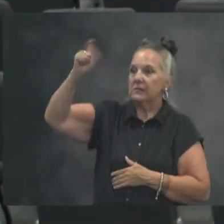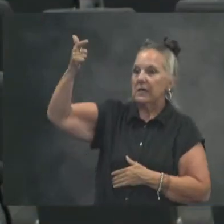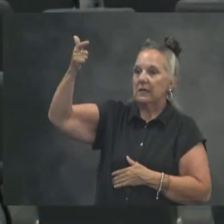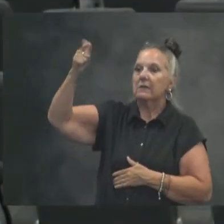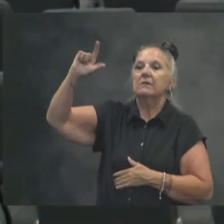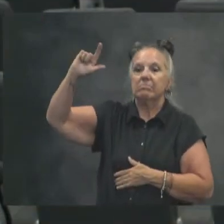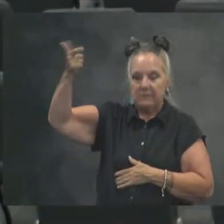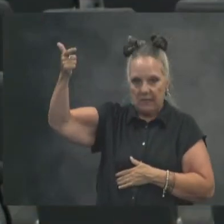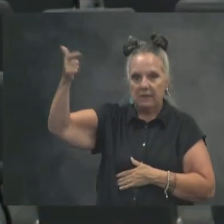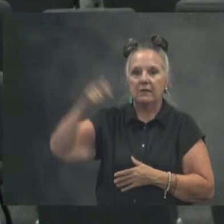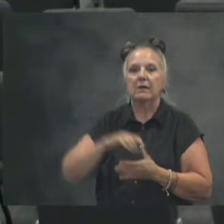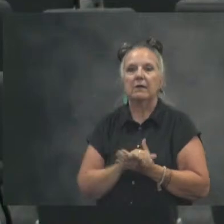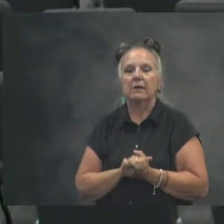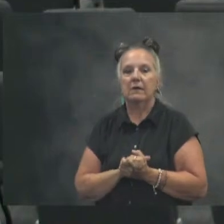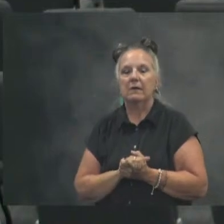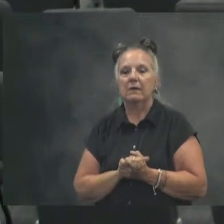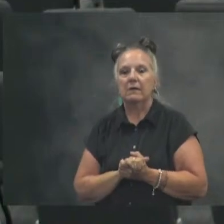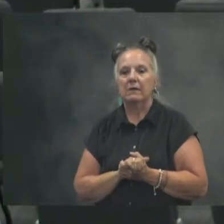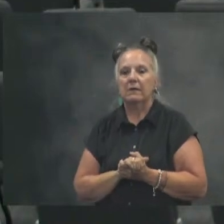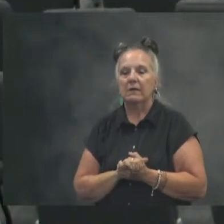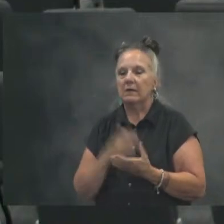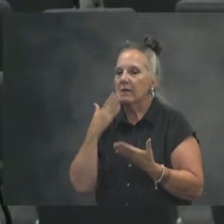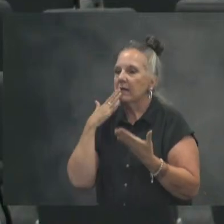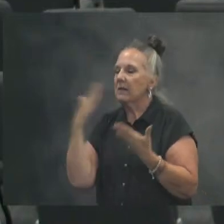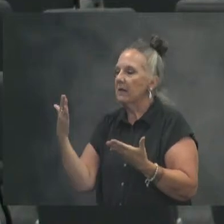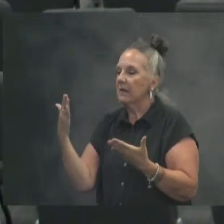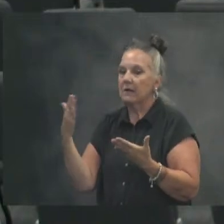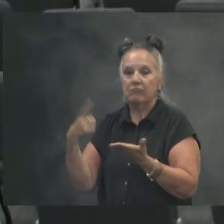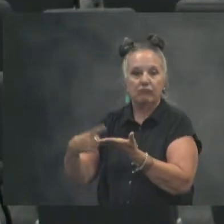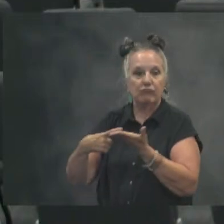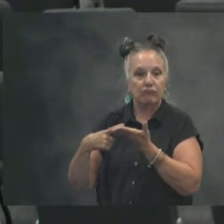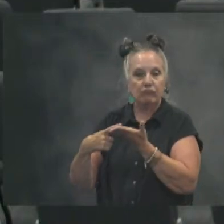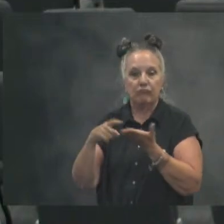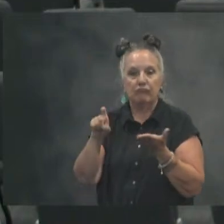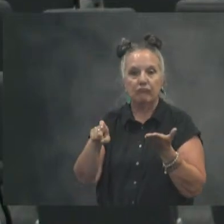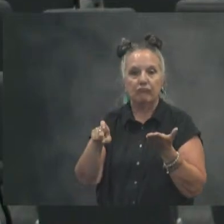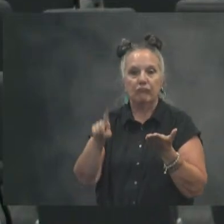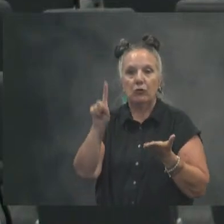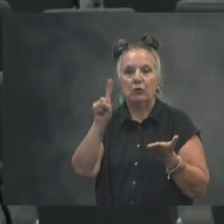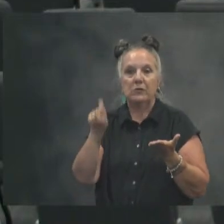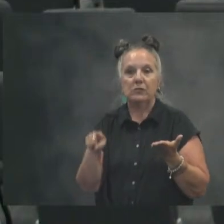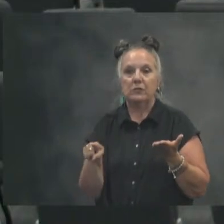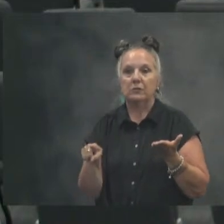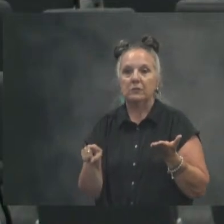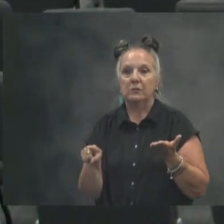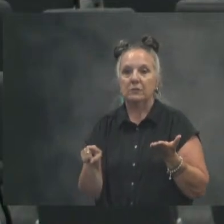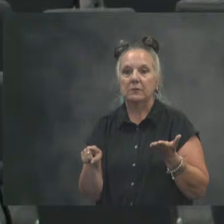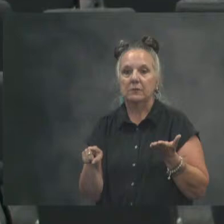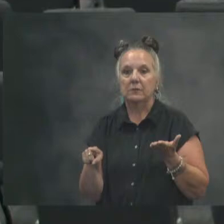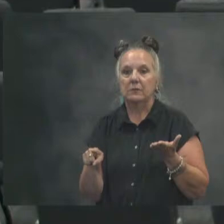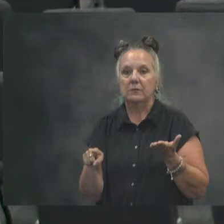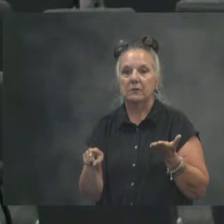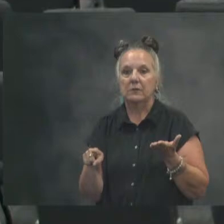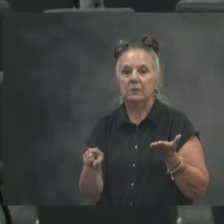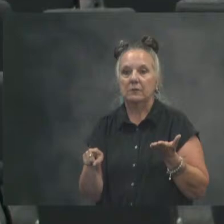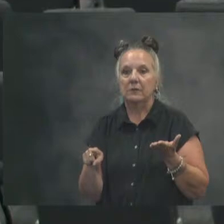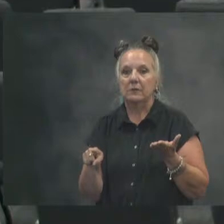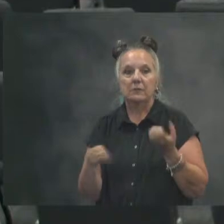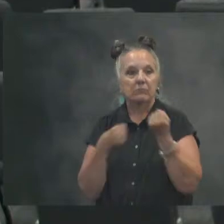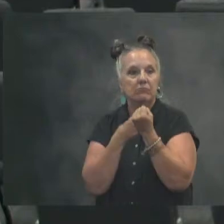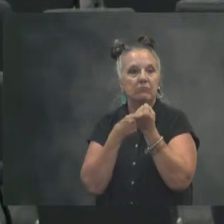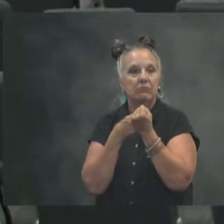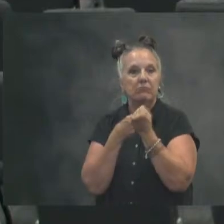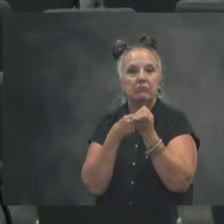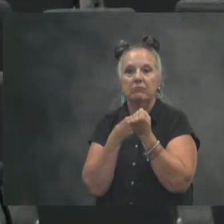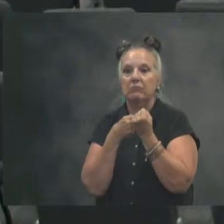Second. Thank you, Mrs. Murray. Any discussion? Any questions? All those in favor of